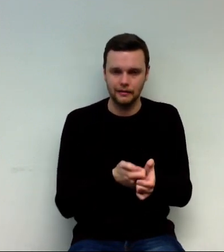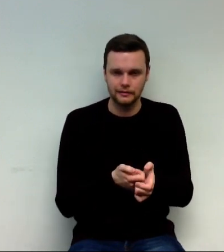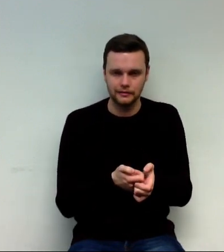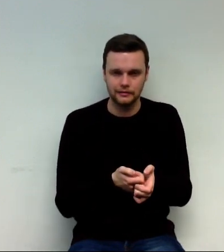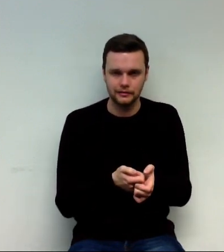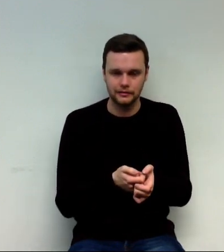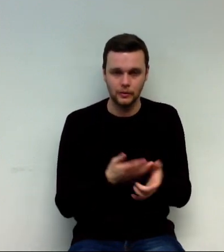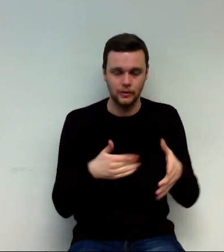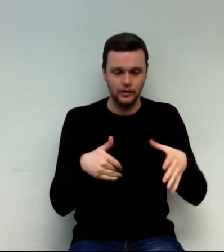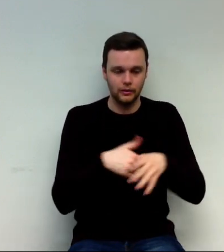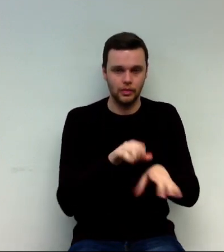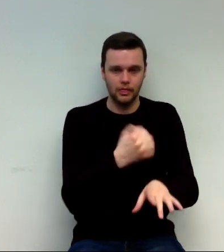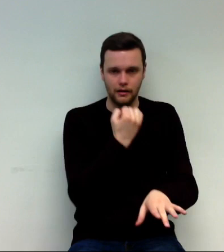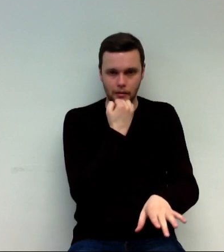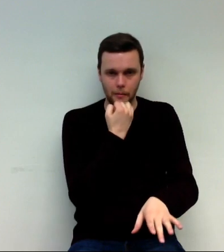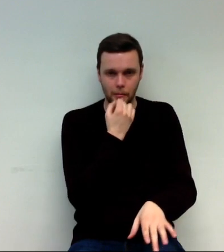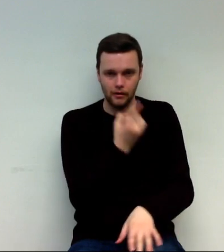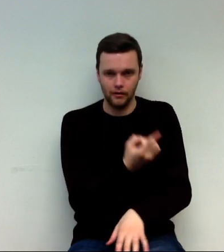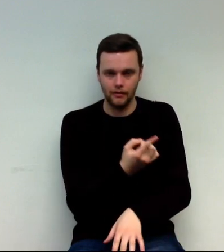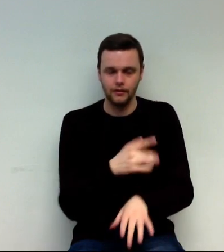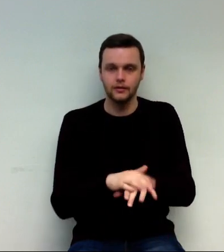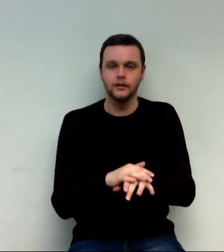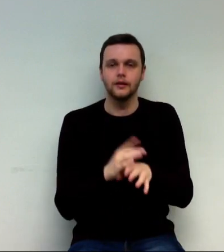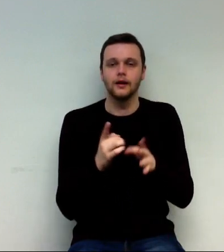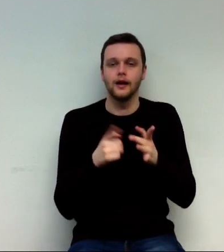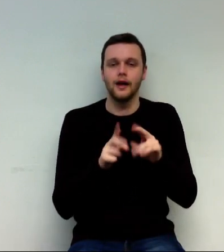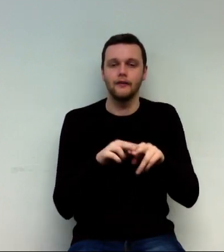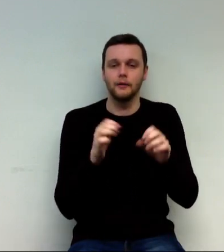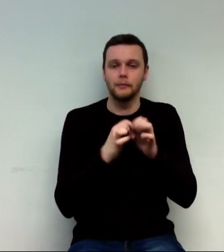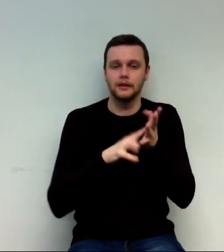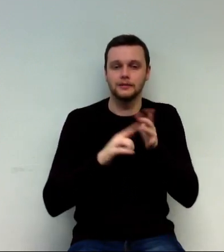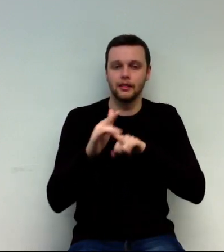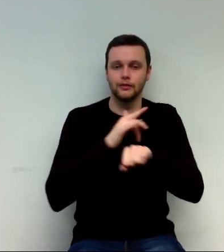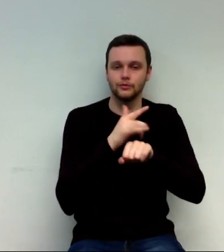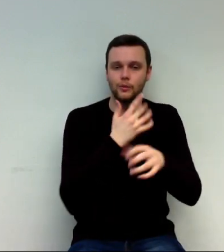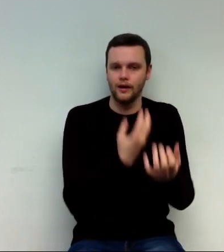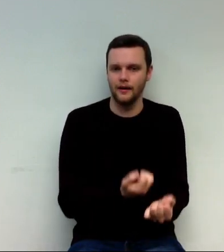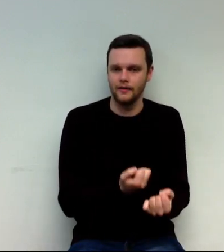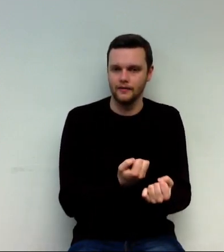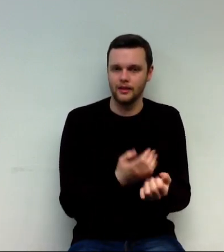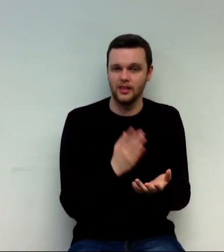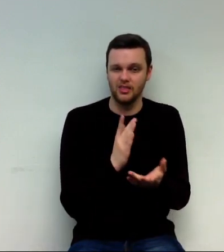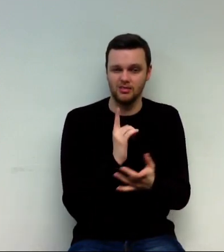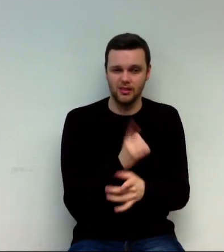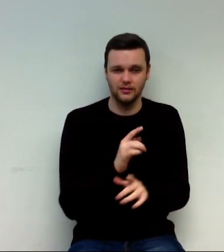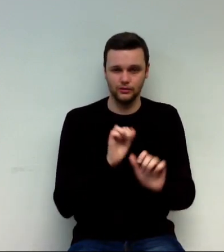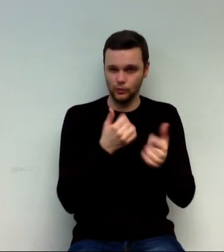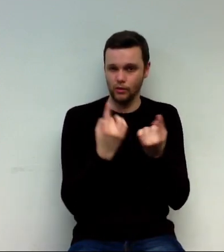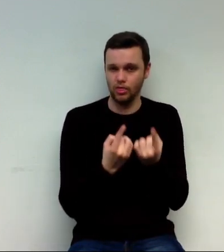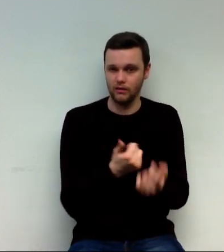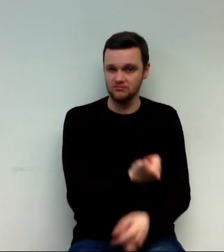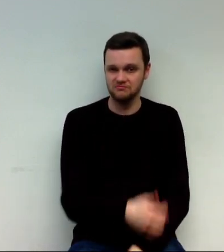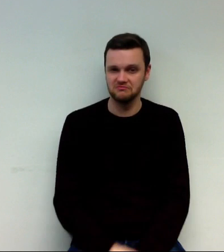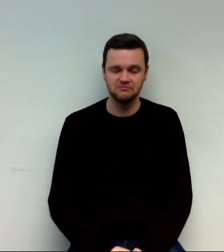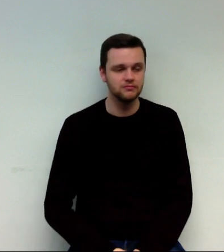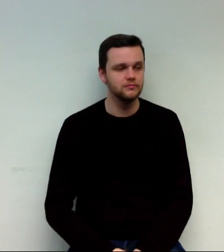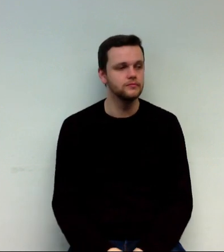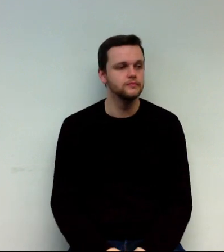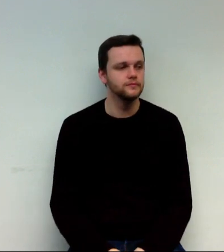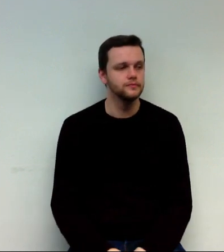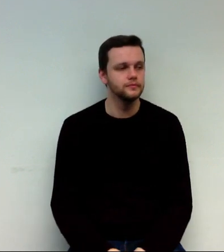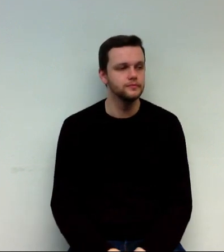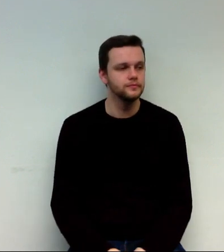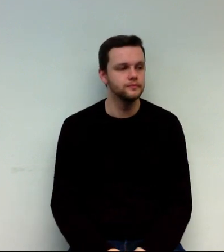So including that number on there, if you have BSL shows, is also a bit of a good thing to do. I guess